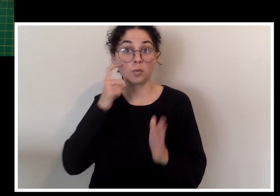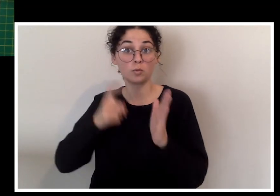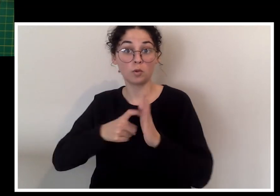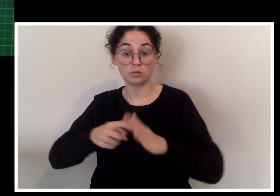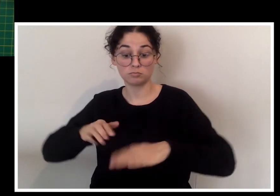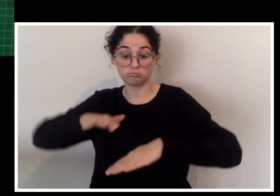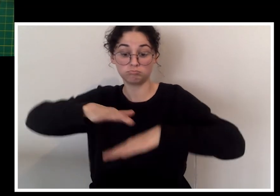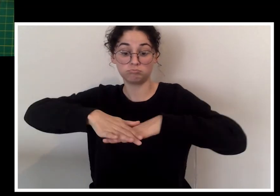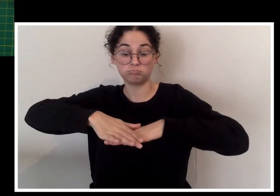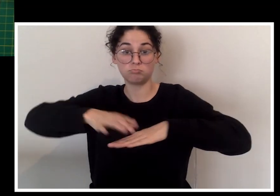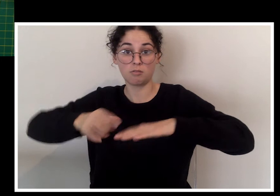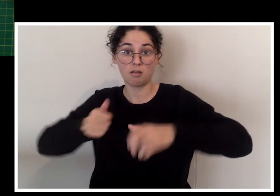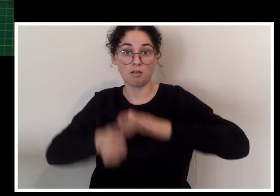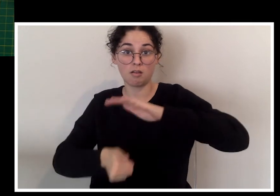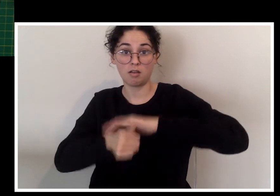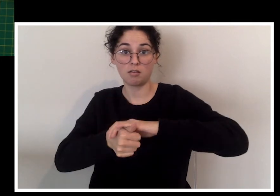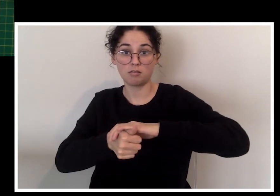the tape.